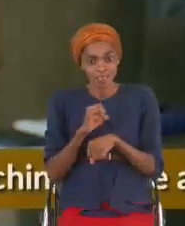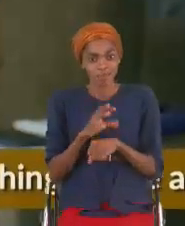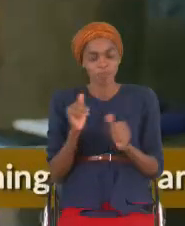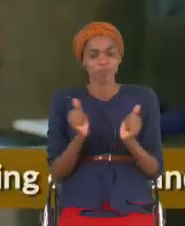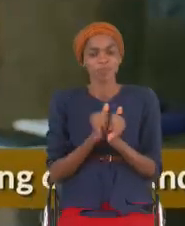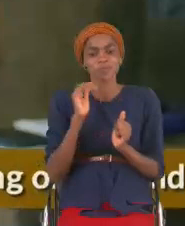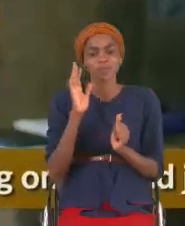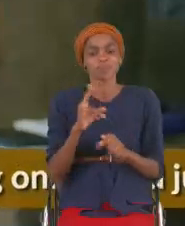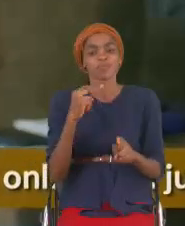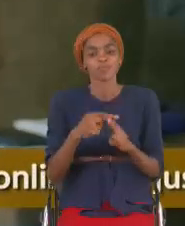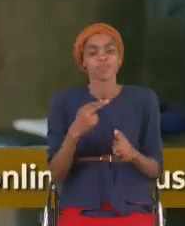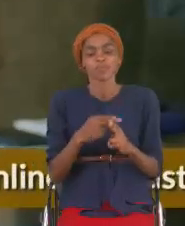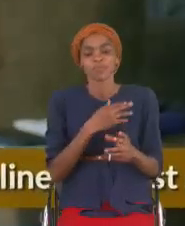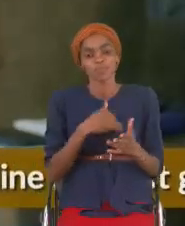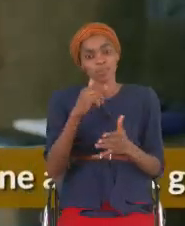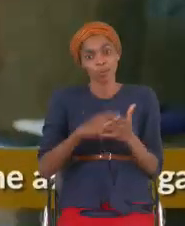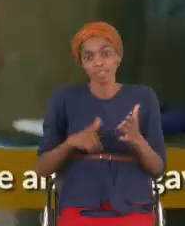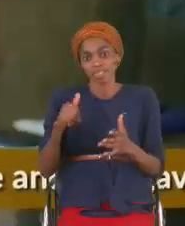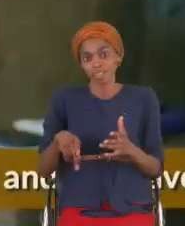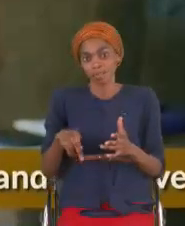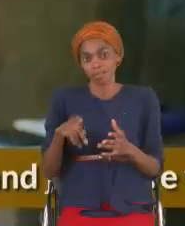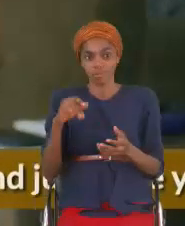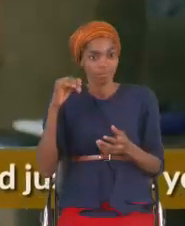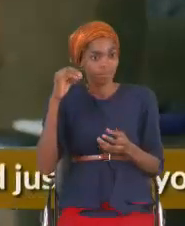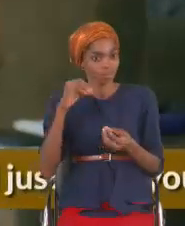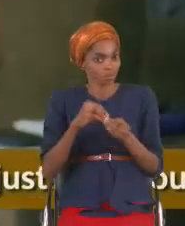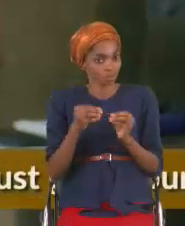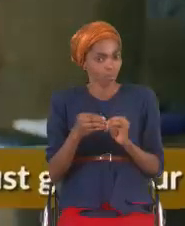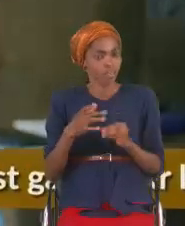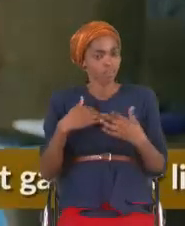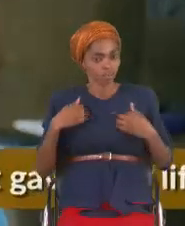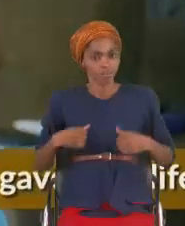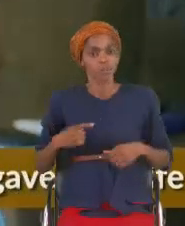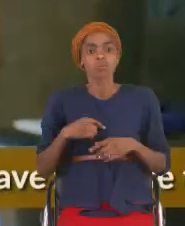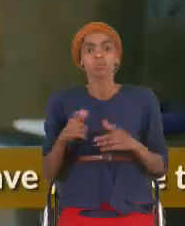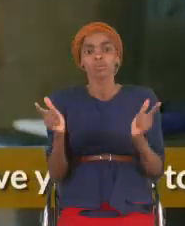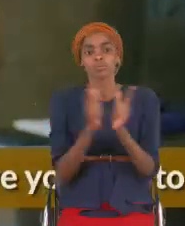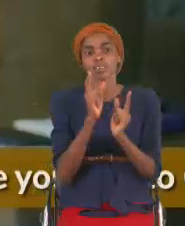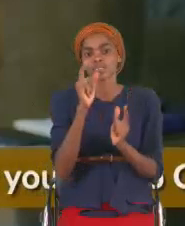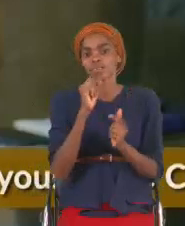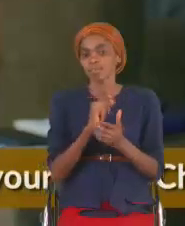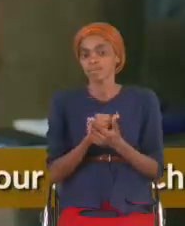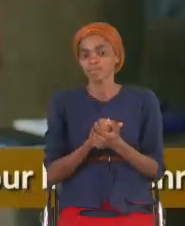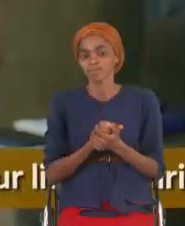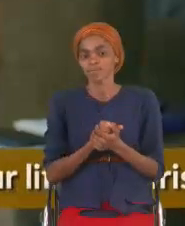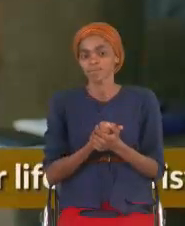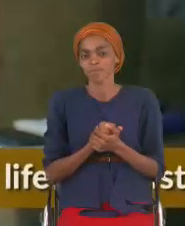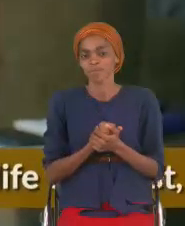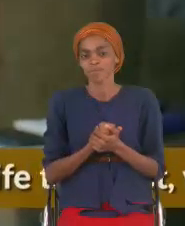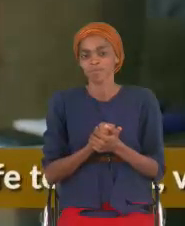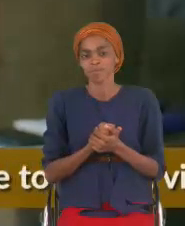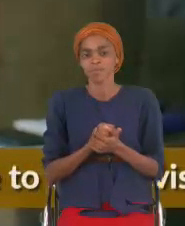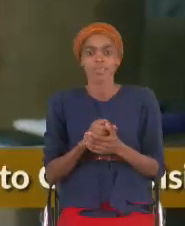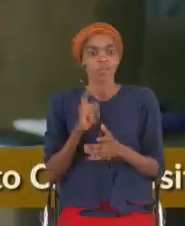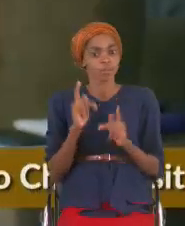number, and your address. We will get in touch with you. Those listening through